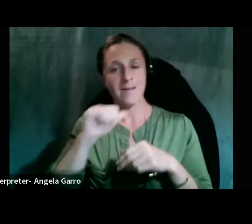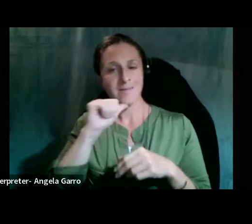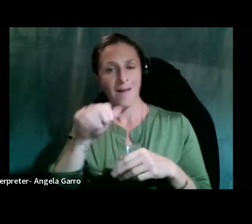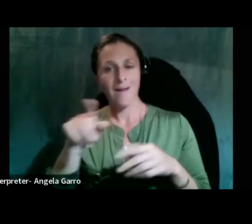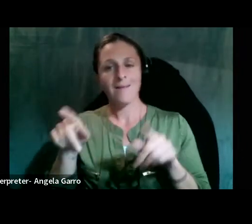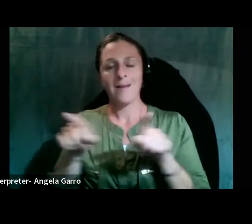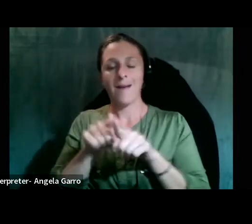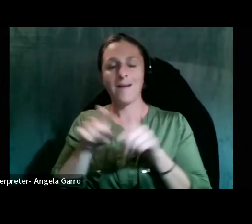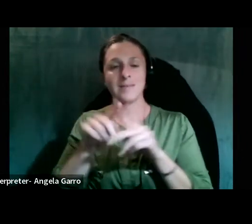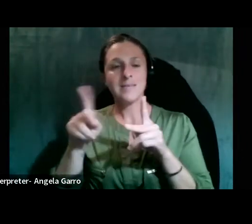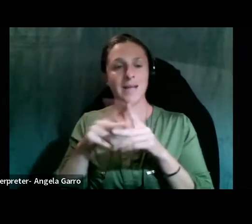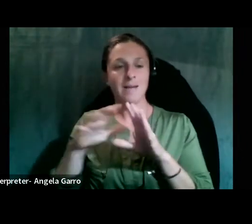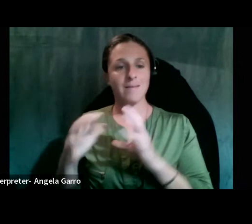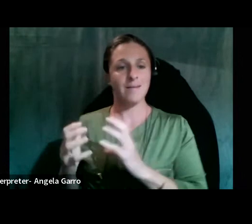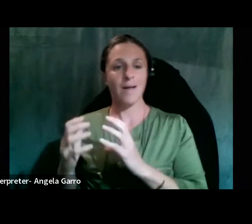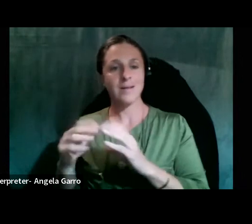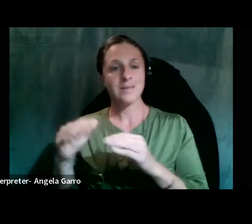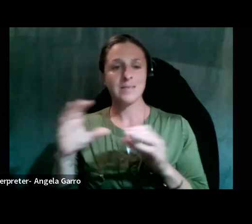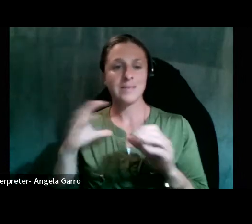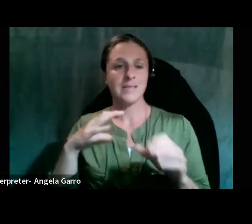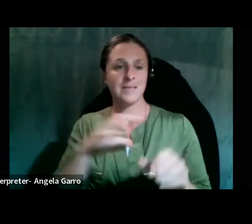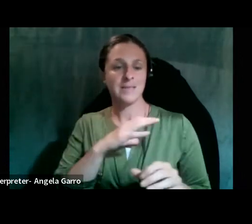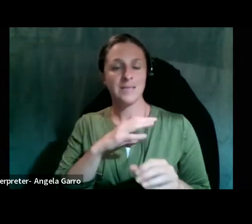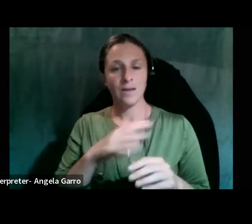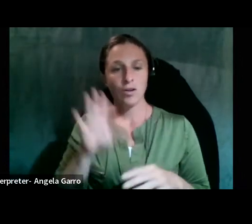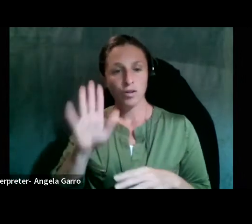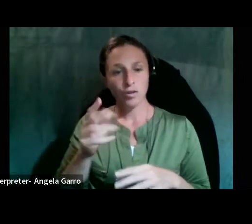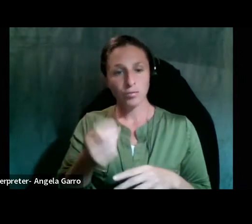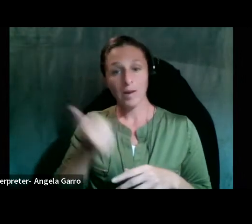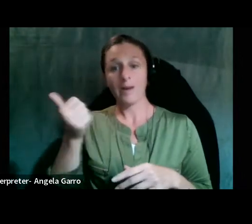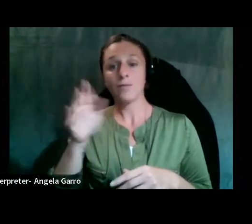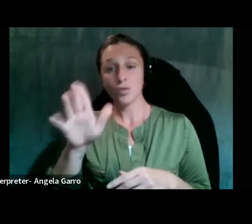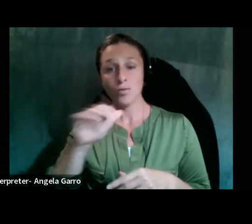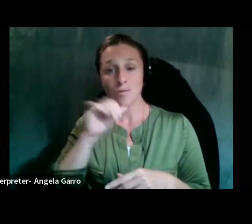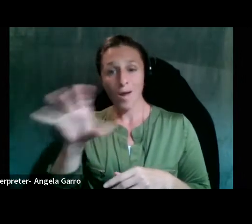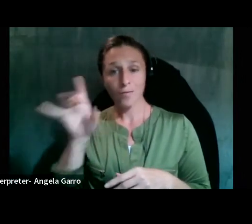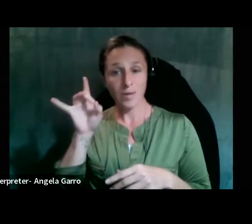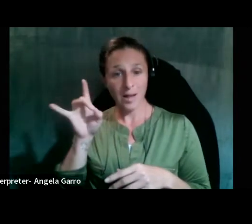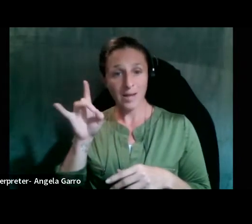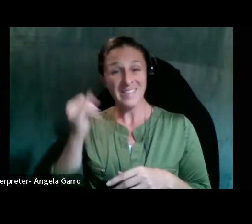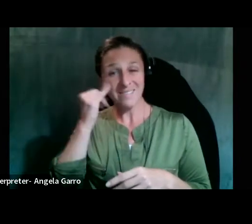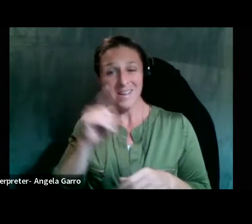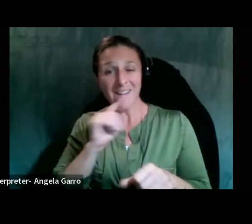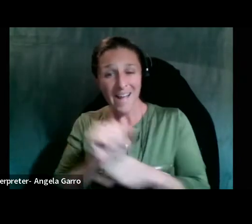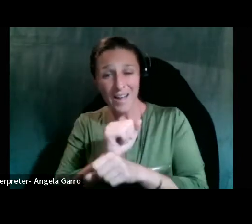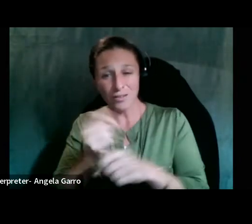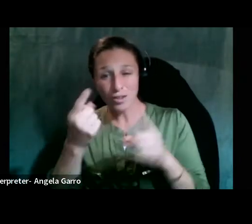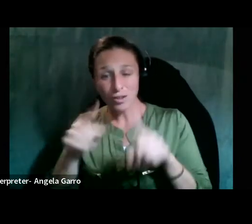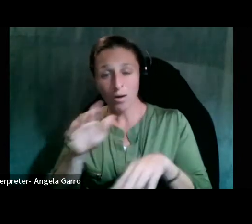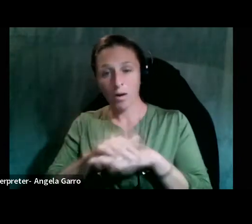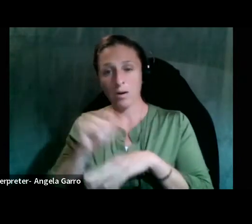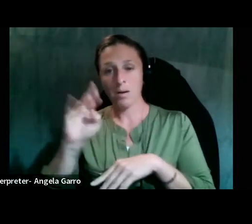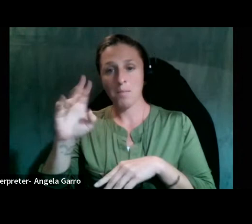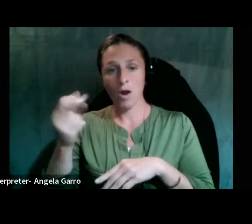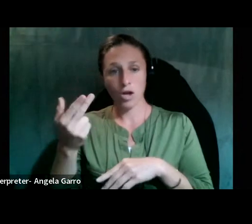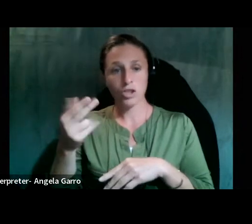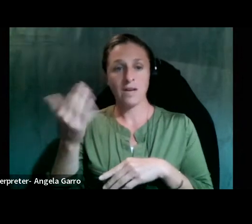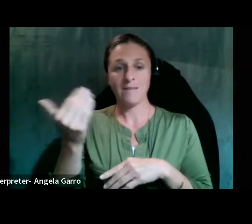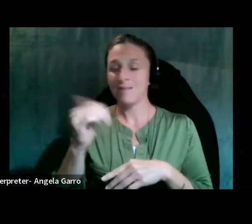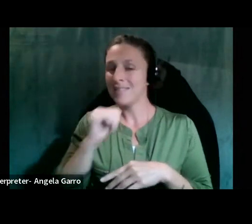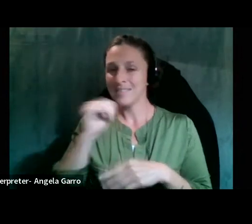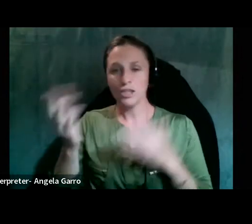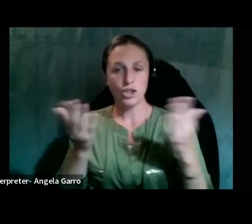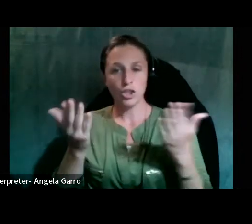citizens. The ratification of her non-re-election, if it actually occurred on March 15th, did not serve the new